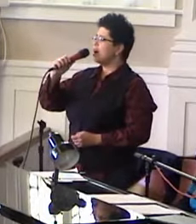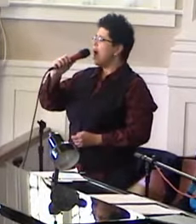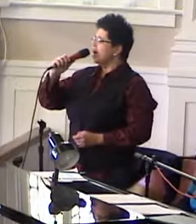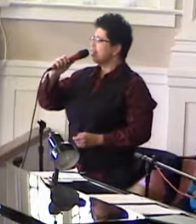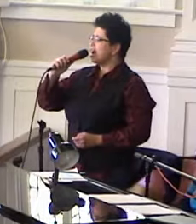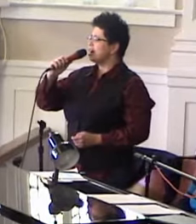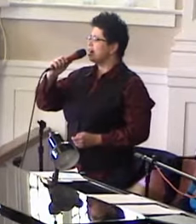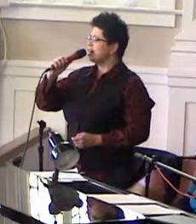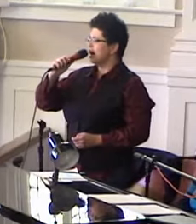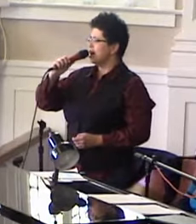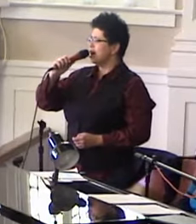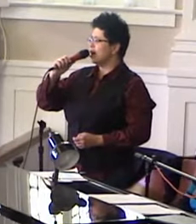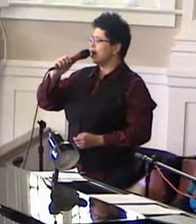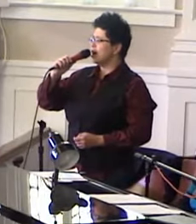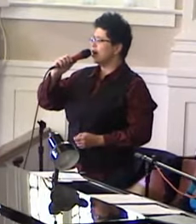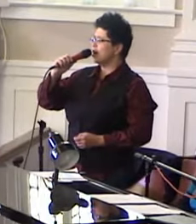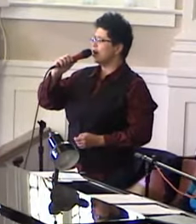Now,